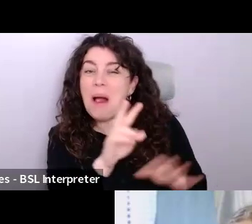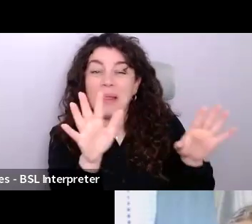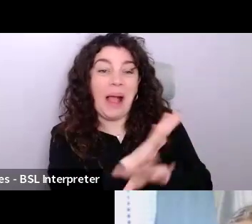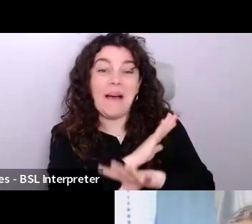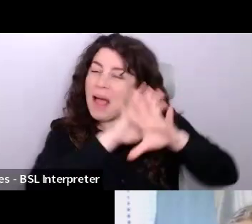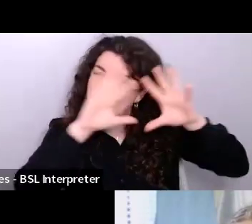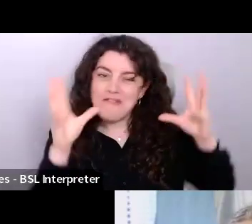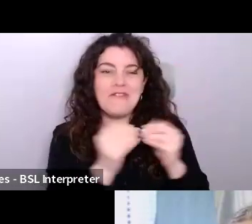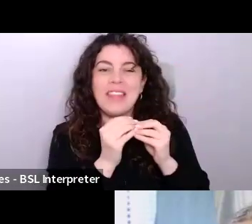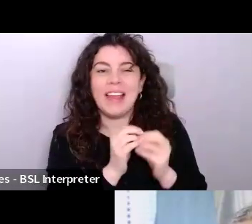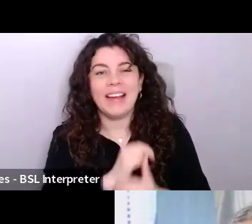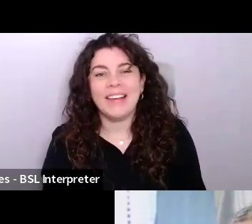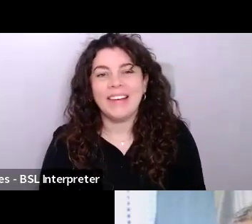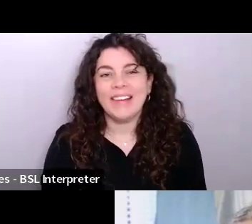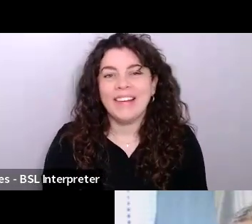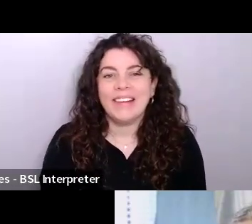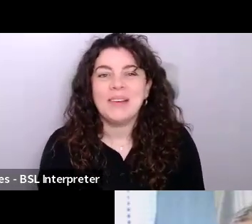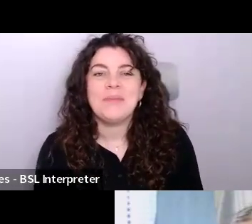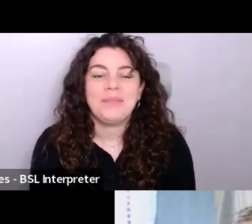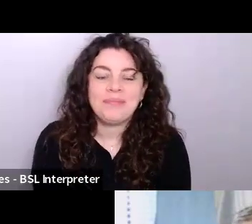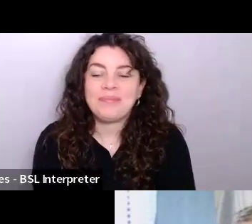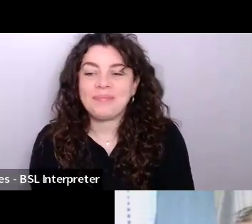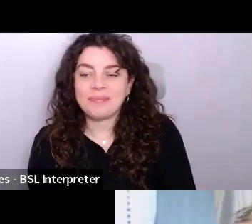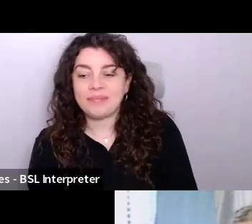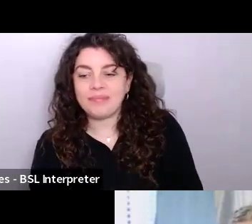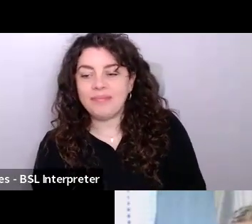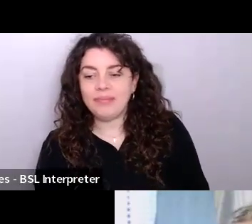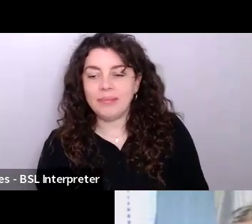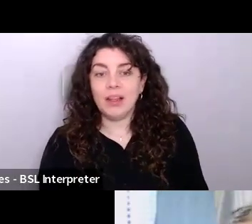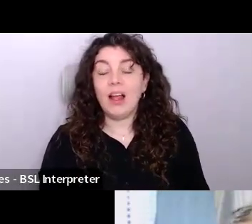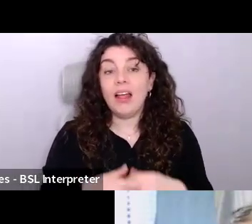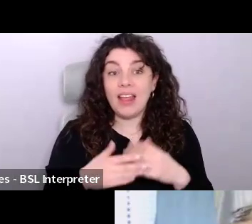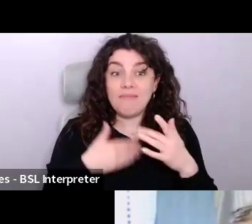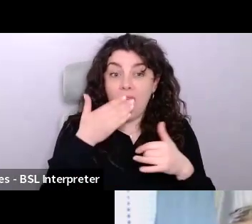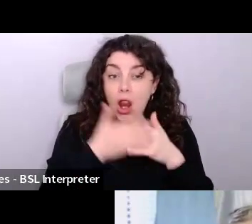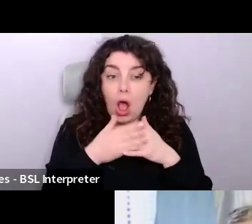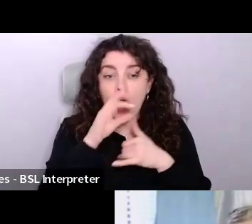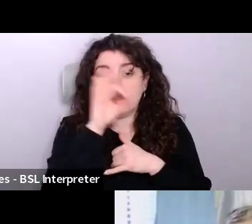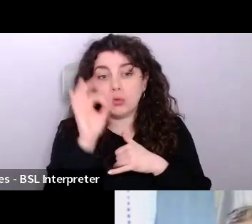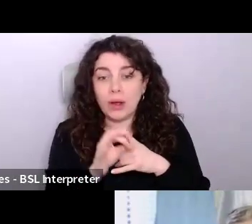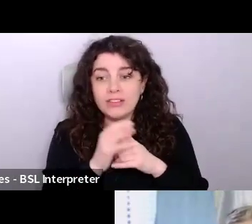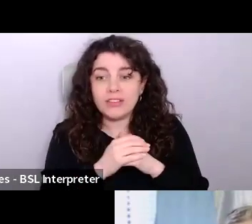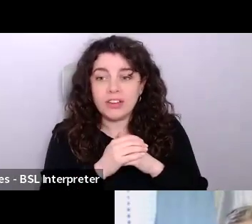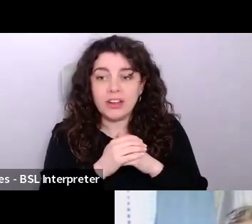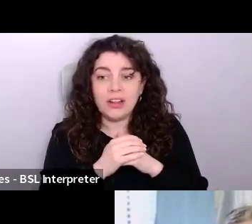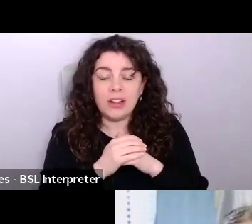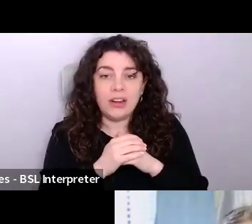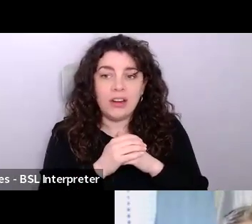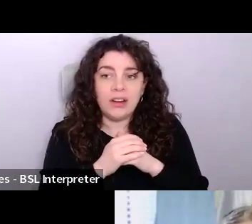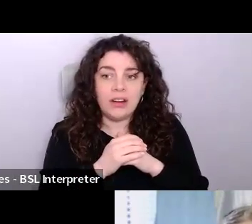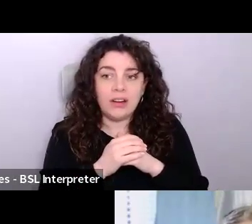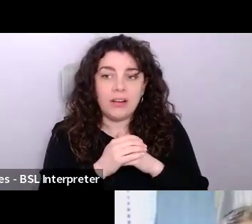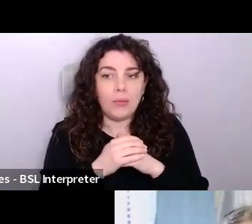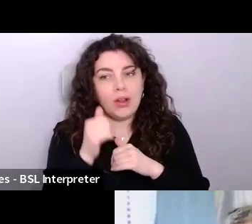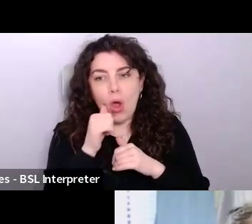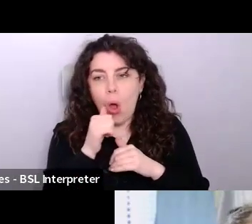have said it perfectly. Perfect. And I guess the final question maybe is kind of how to, as we know, there is a big